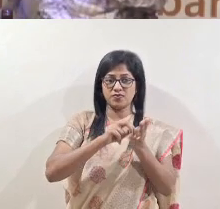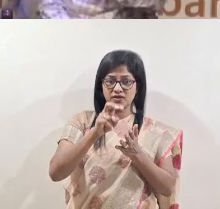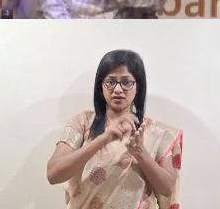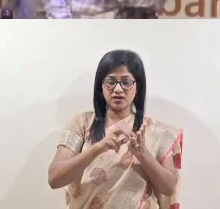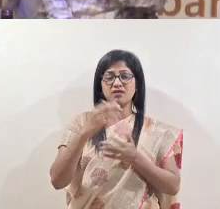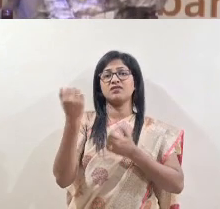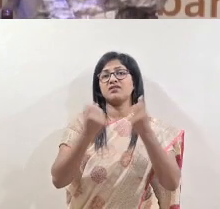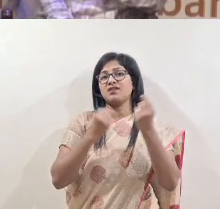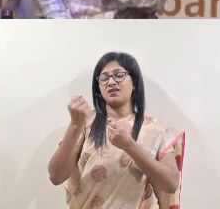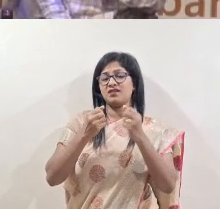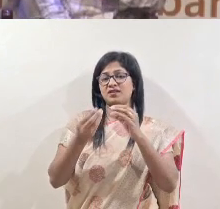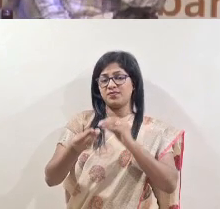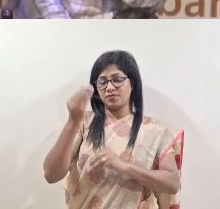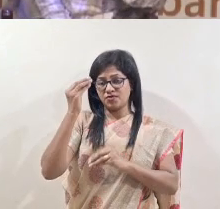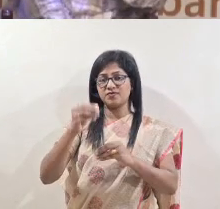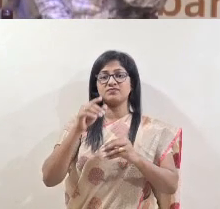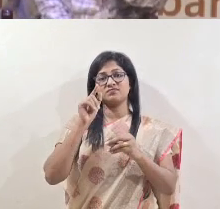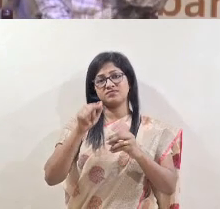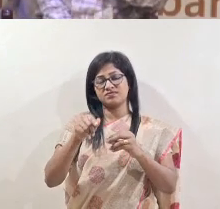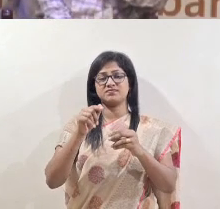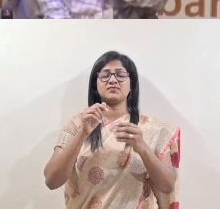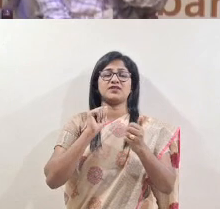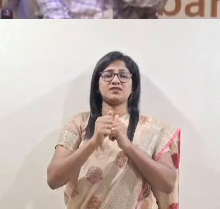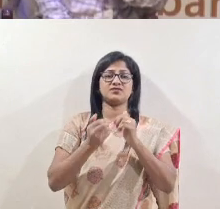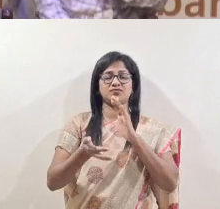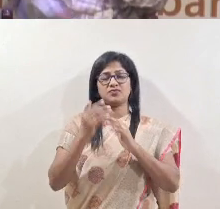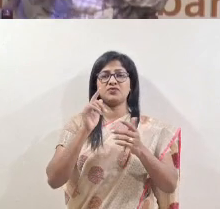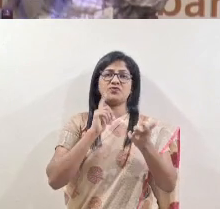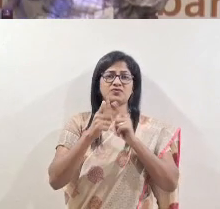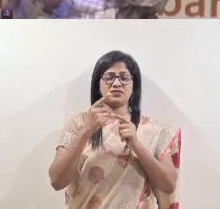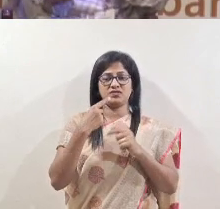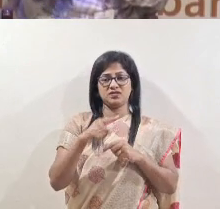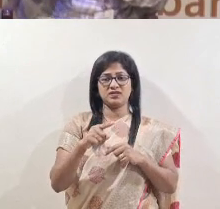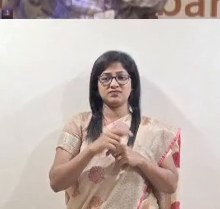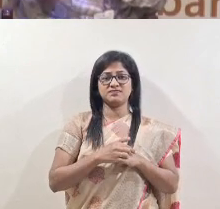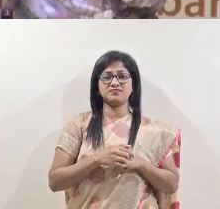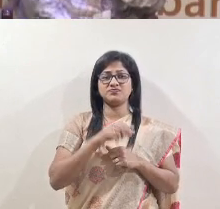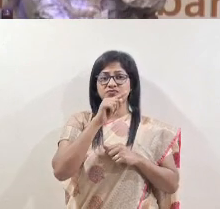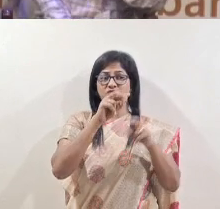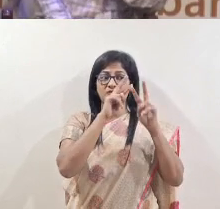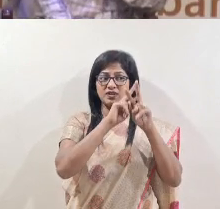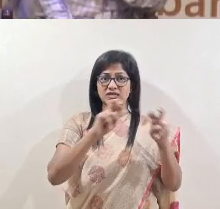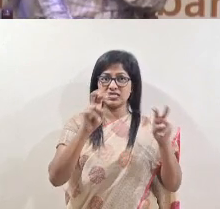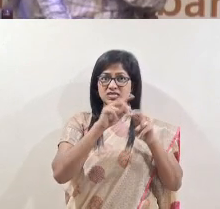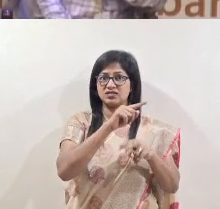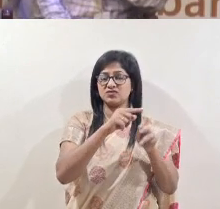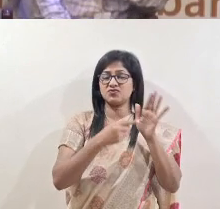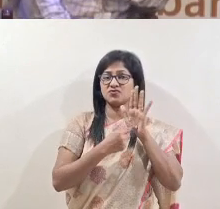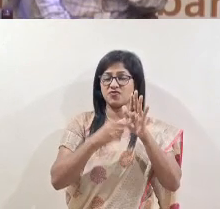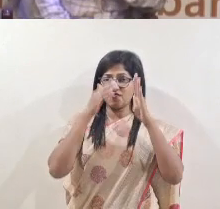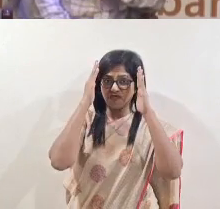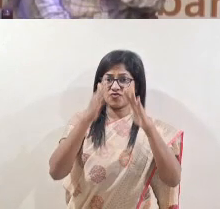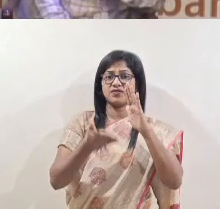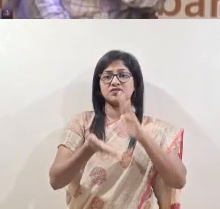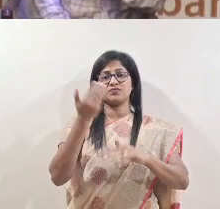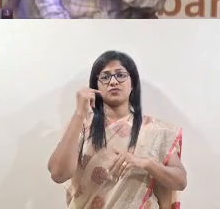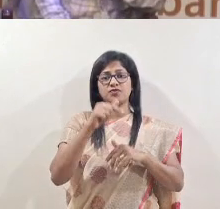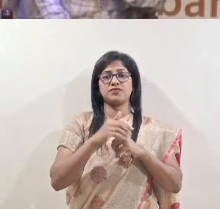there will be more crashes. Of course, that's logical. So, but your study also emphasizes the thing